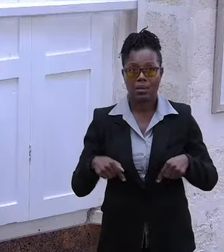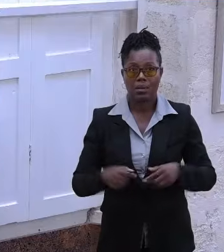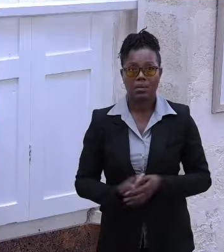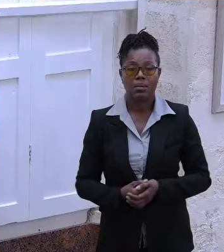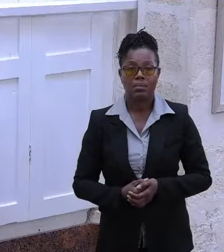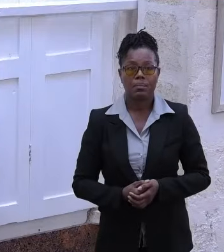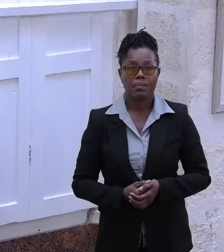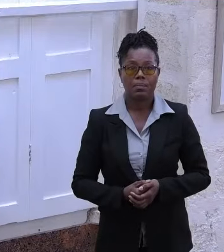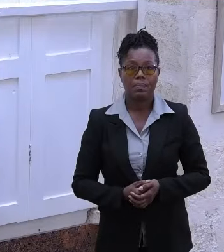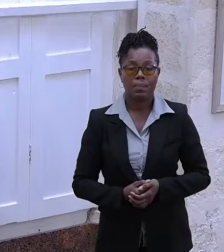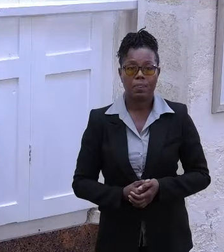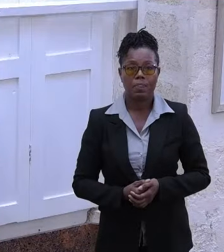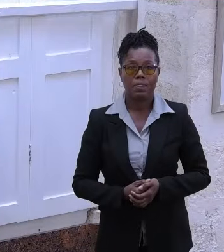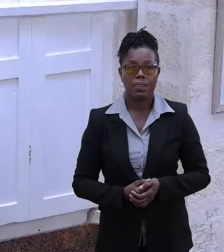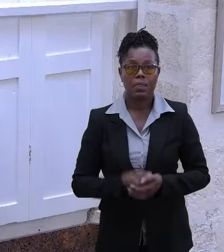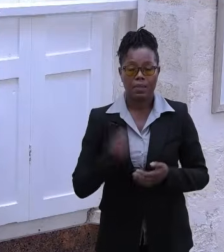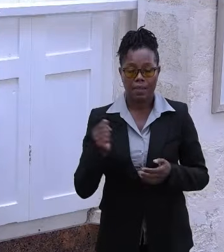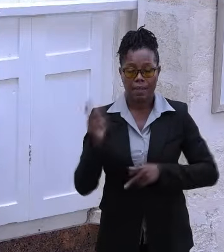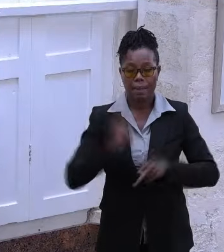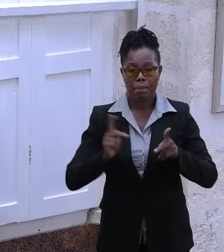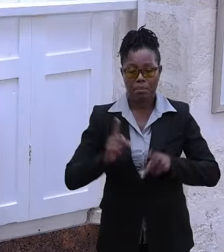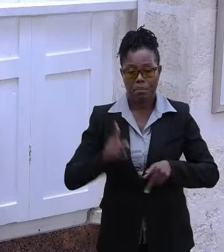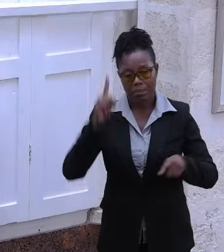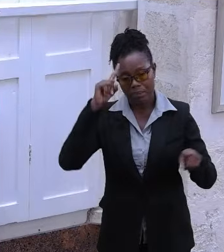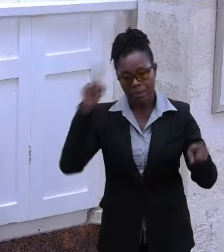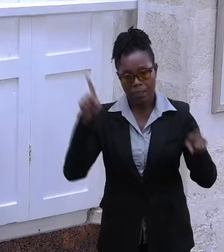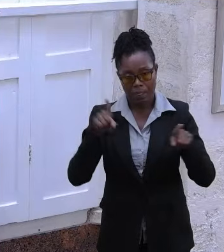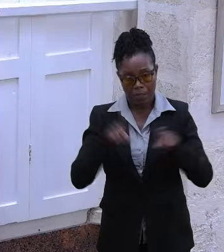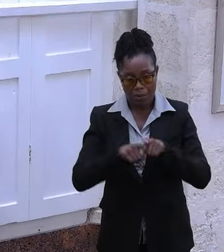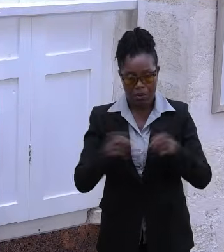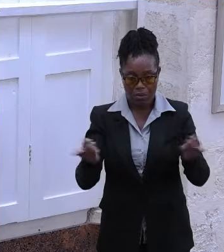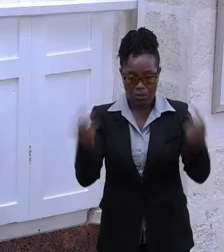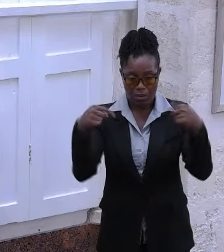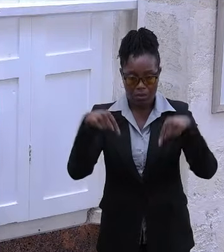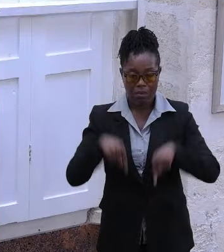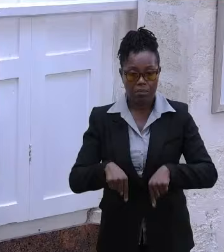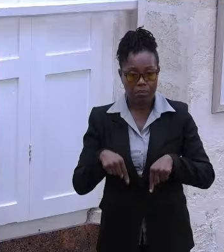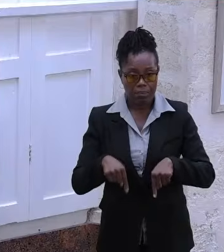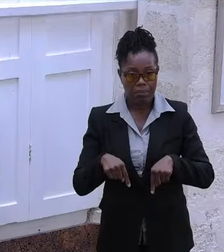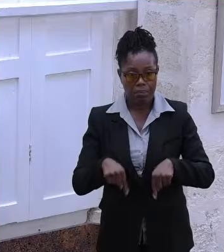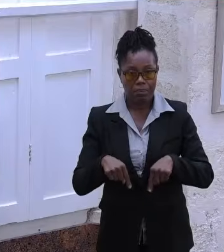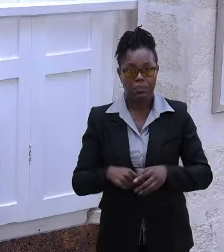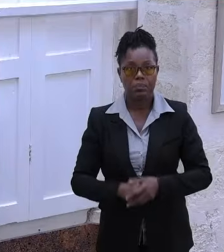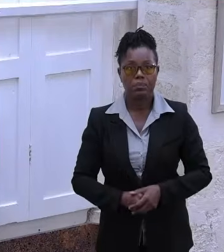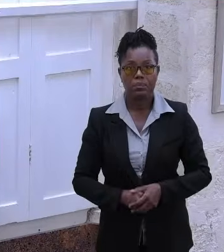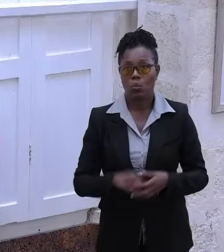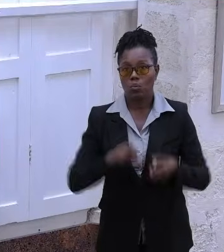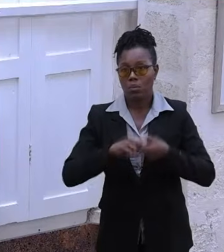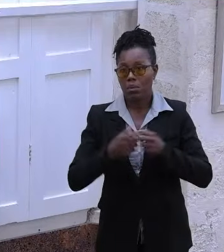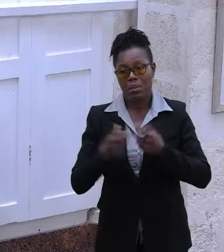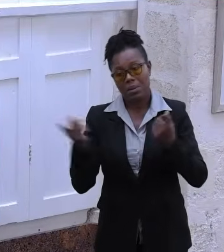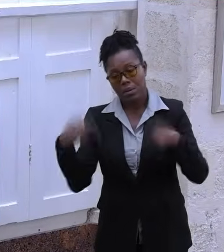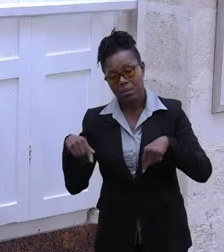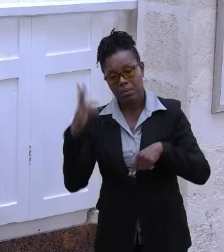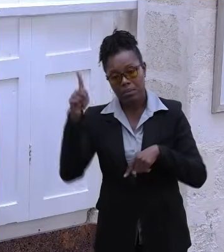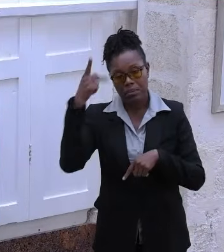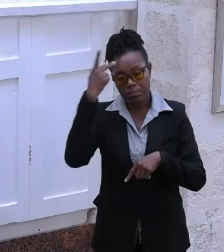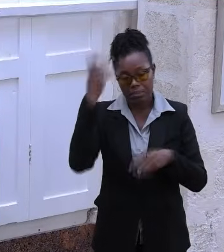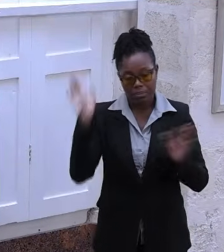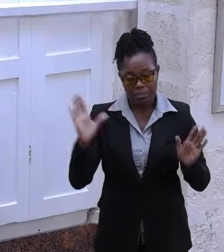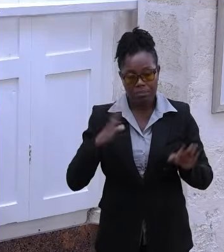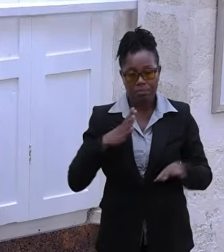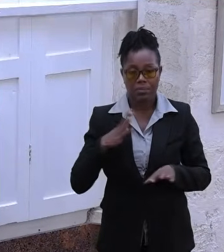right. Yeah. The persons agreed to come here, and there's no issue with coming to Parliament at all.